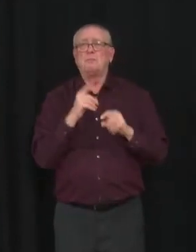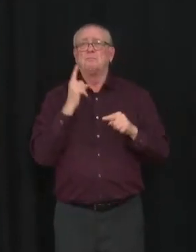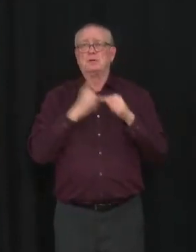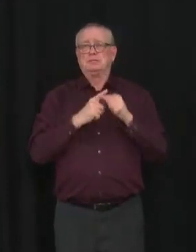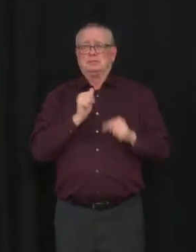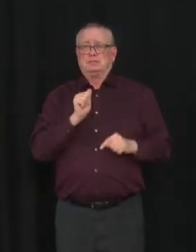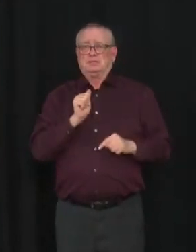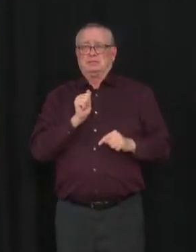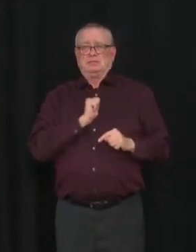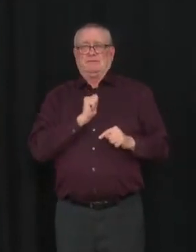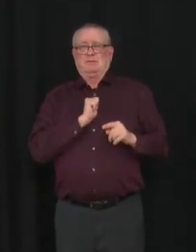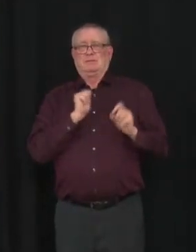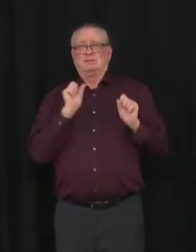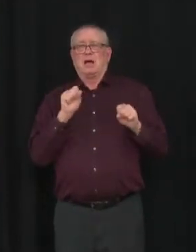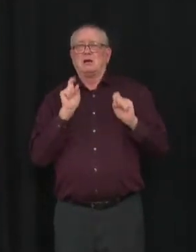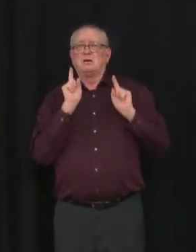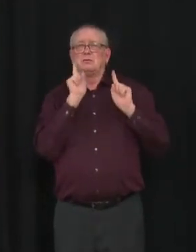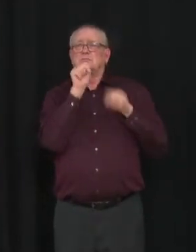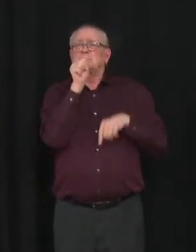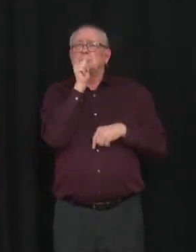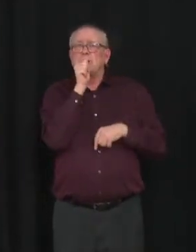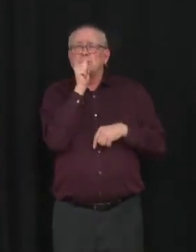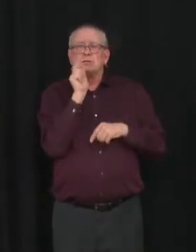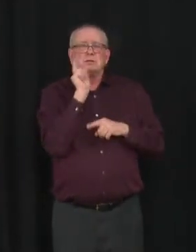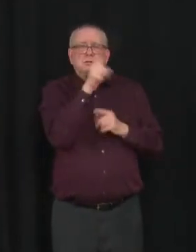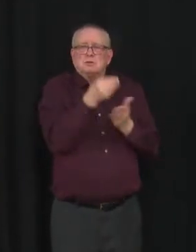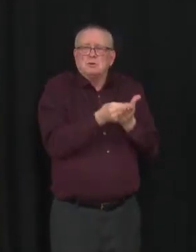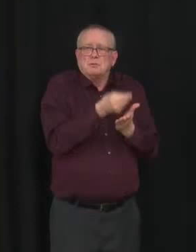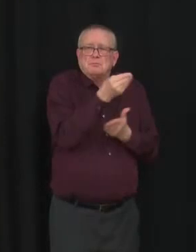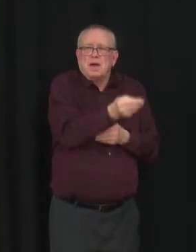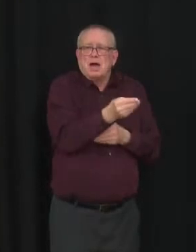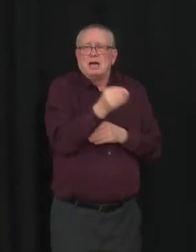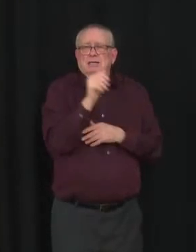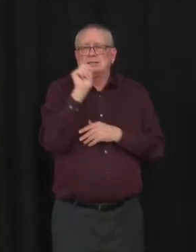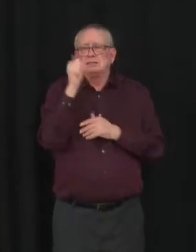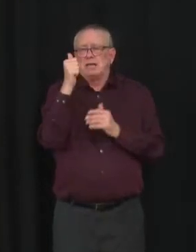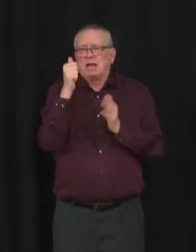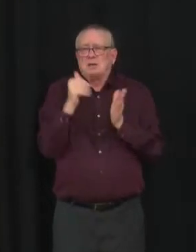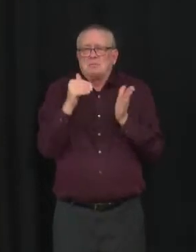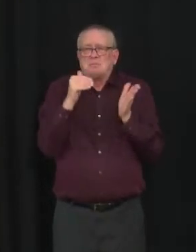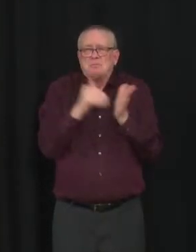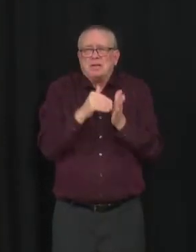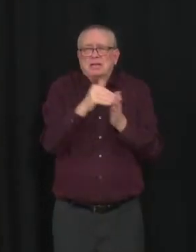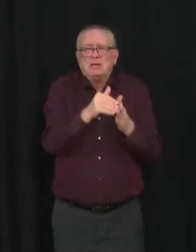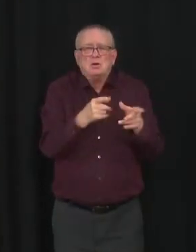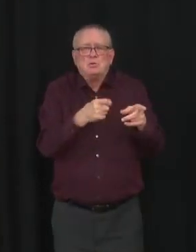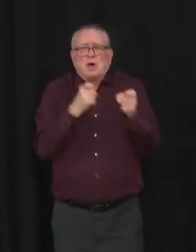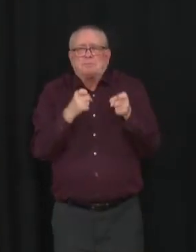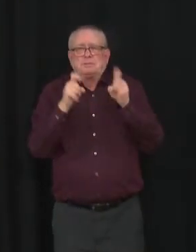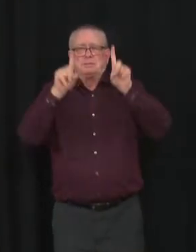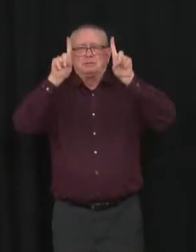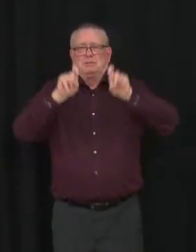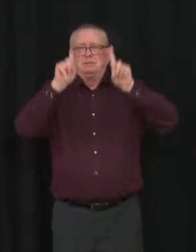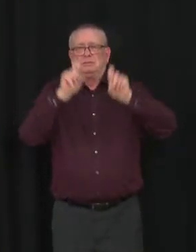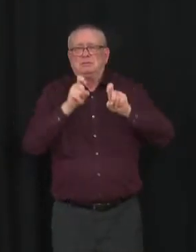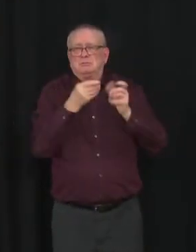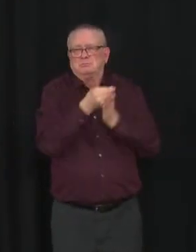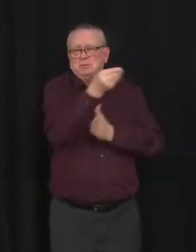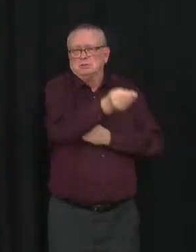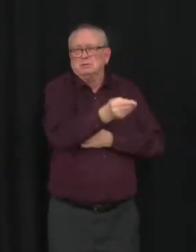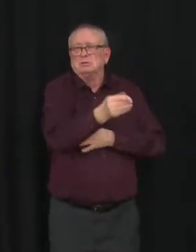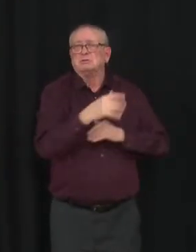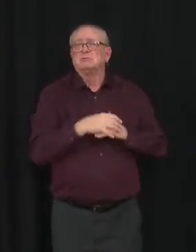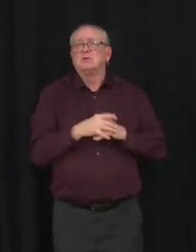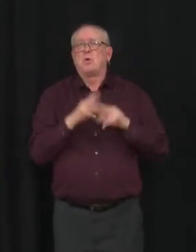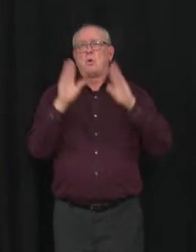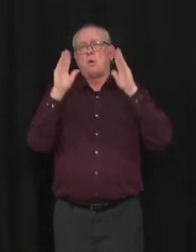immediately with the private procurement as a province of 10 million rapid tests, which we hope to make available to Albertans in early January.